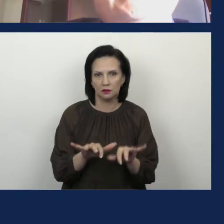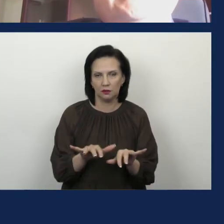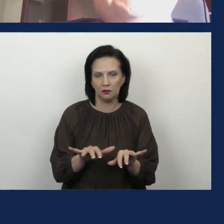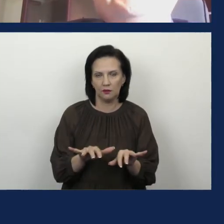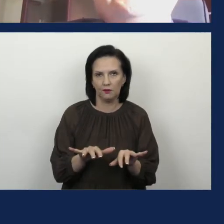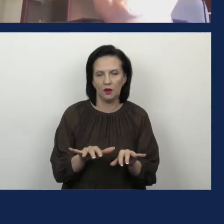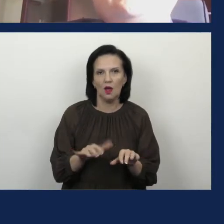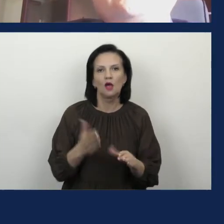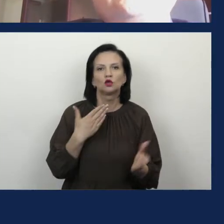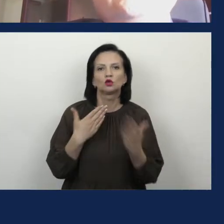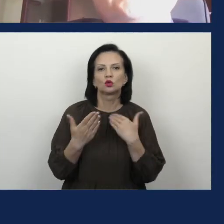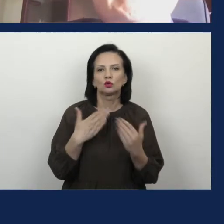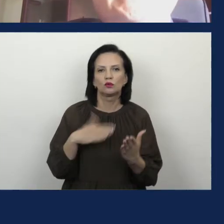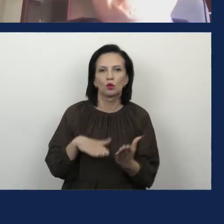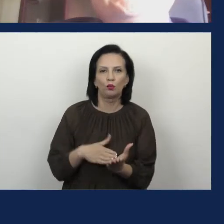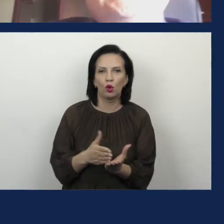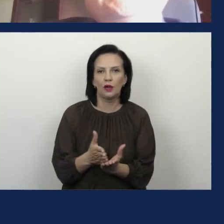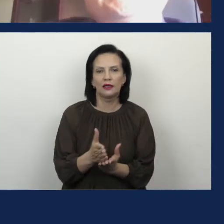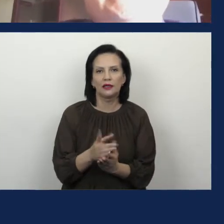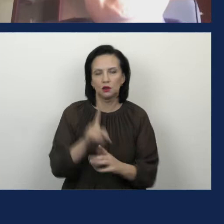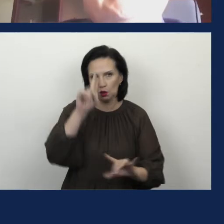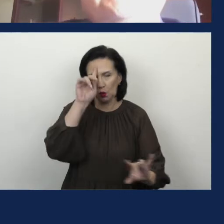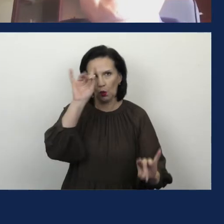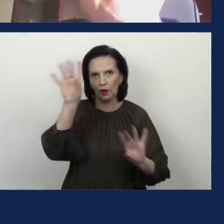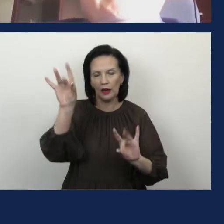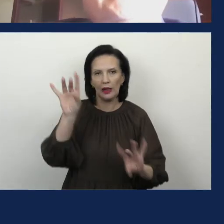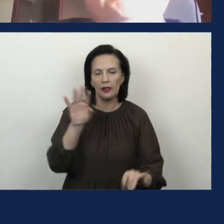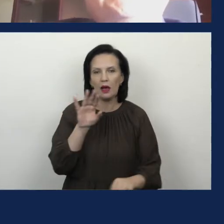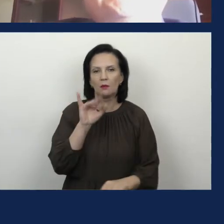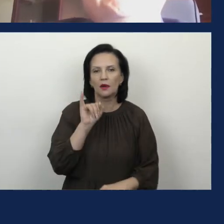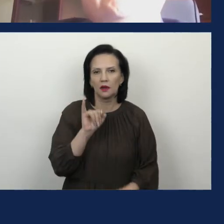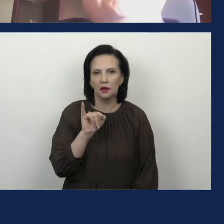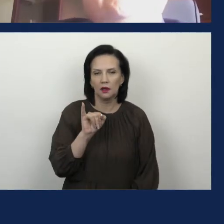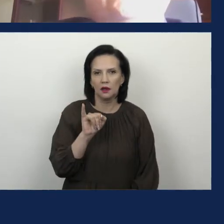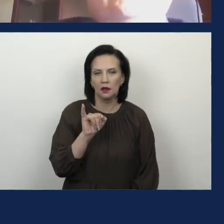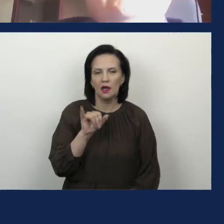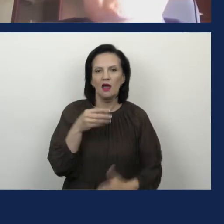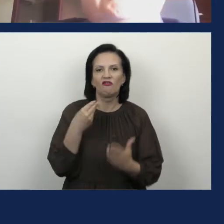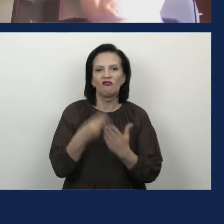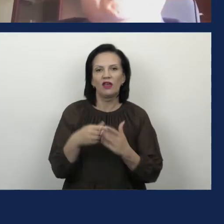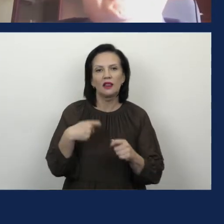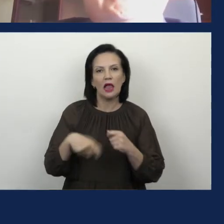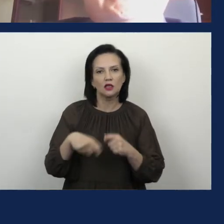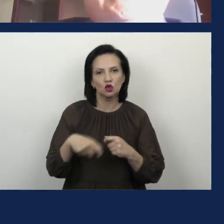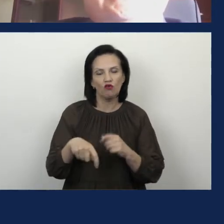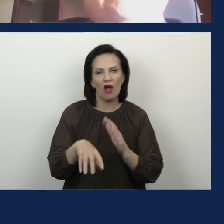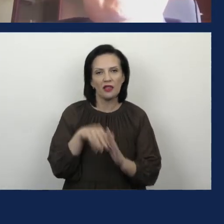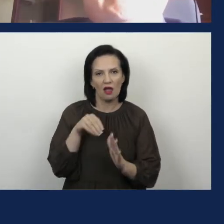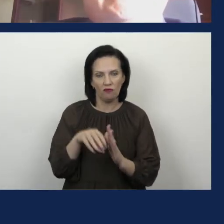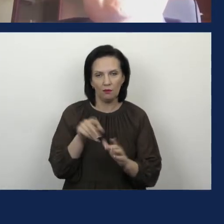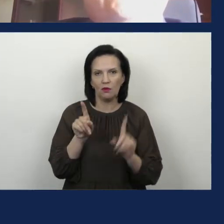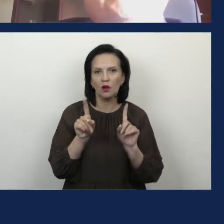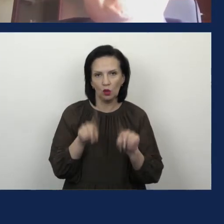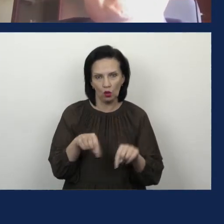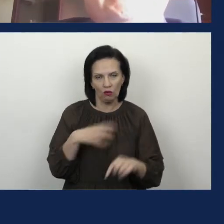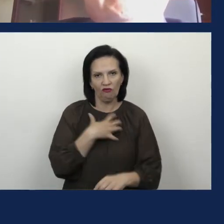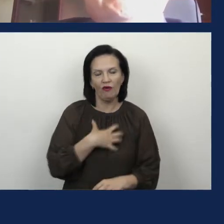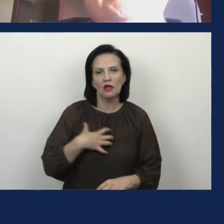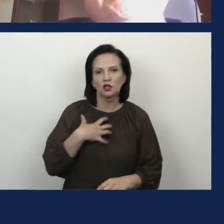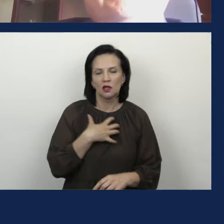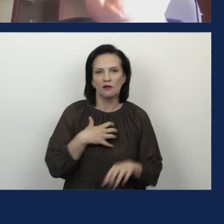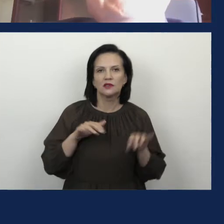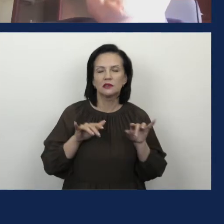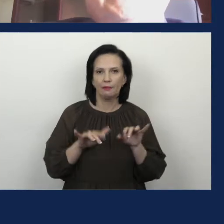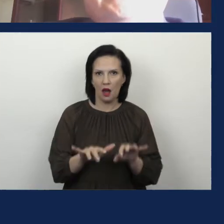funding is concerned, it is worth noting that from an